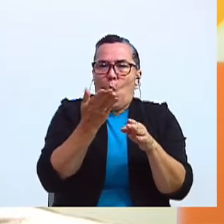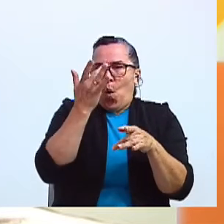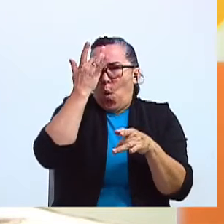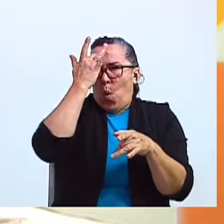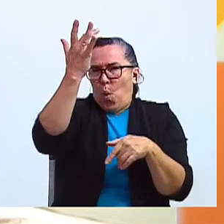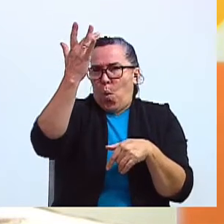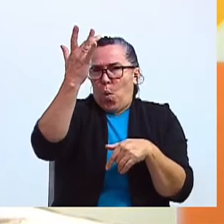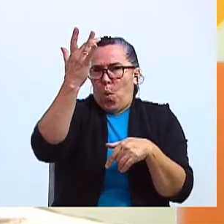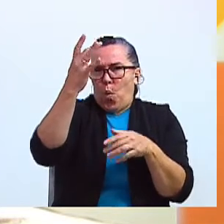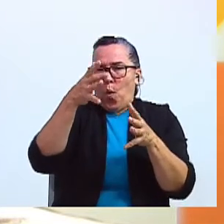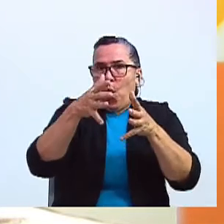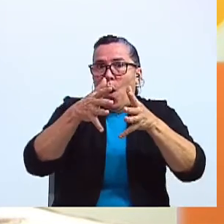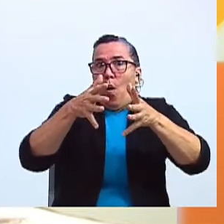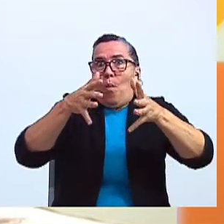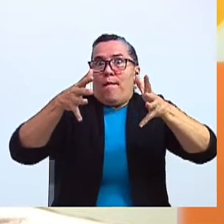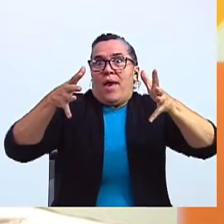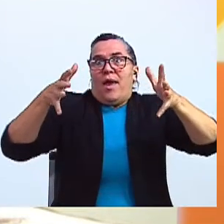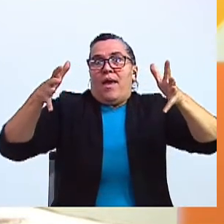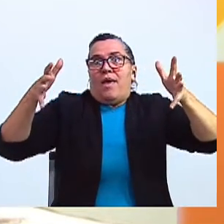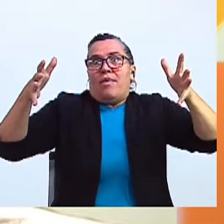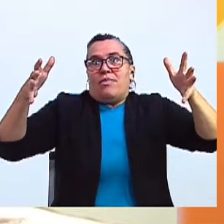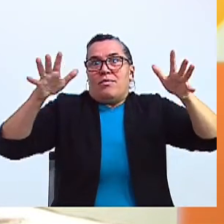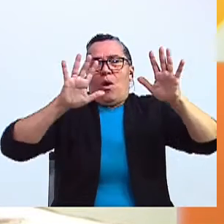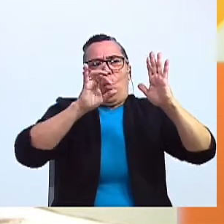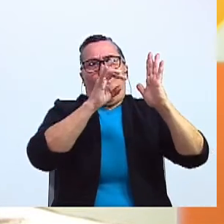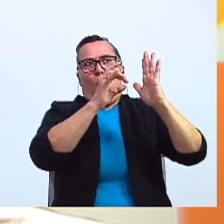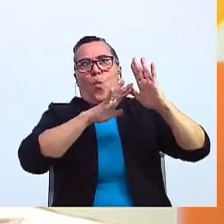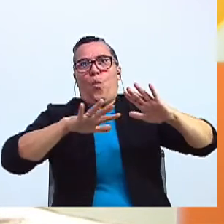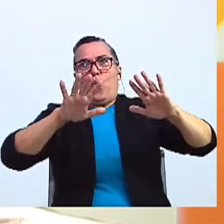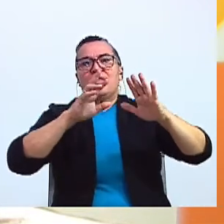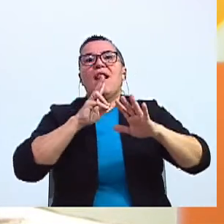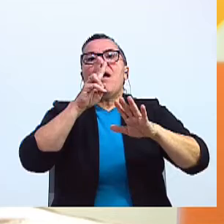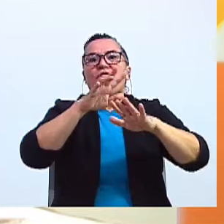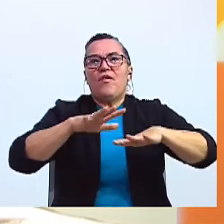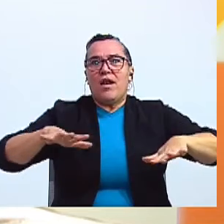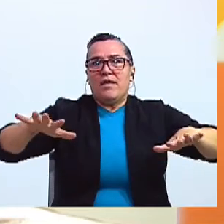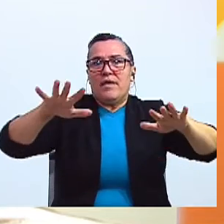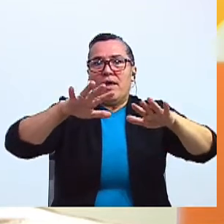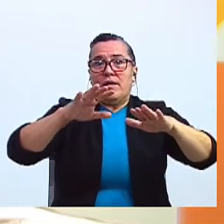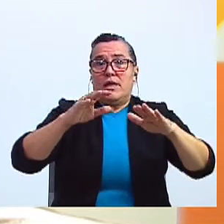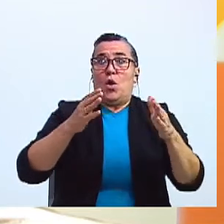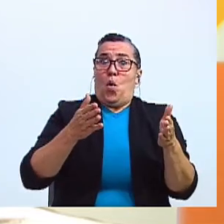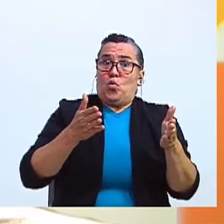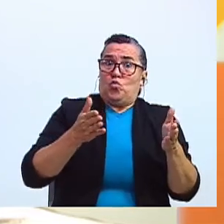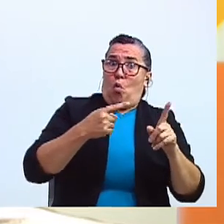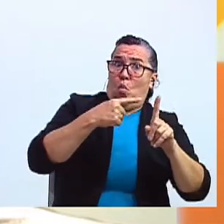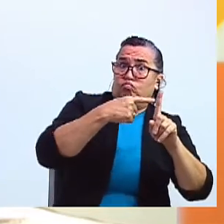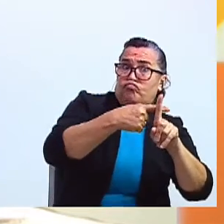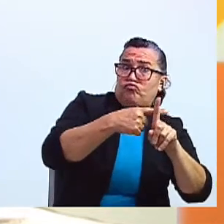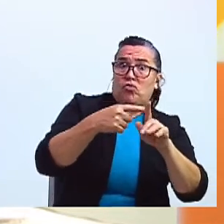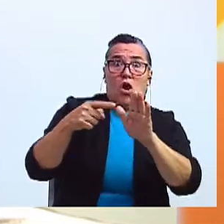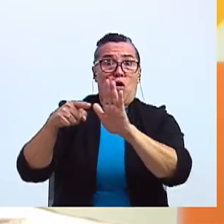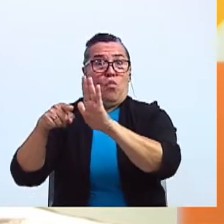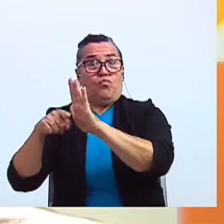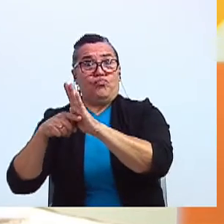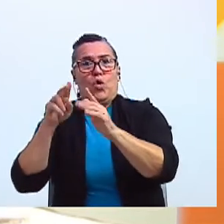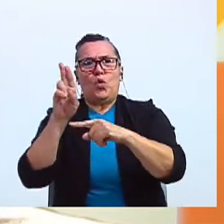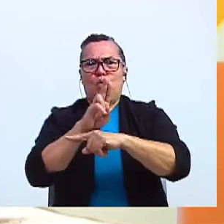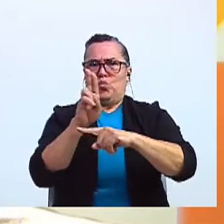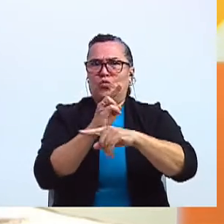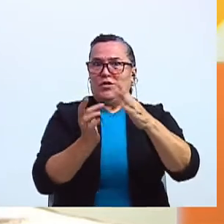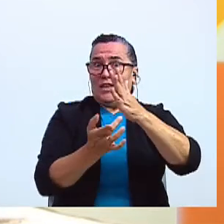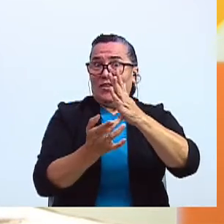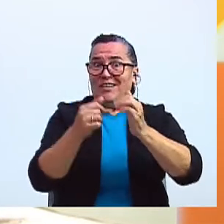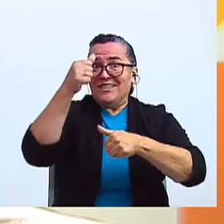an augmented reality mirror. And we also talked about the pros and cons about using technology,